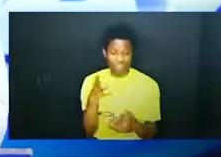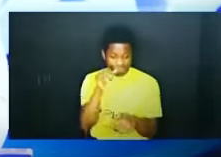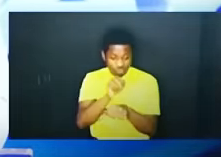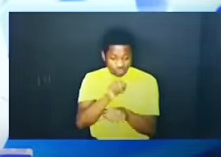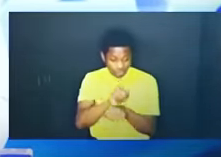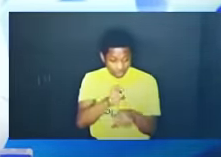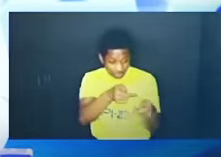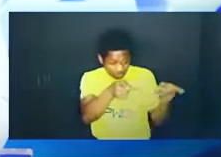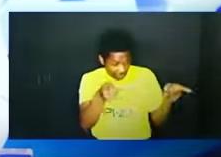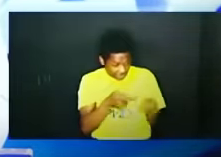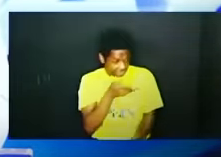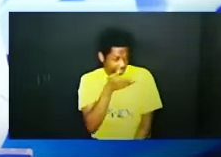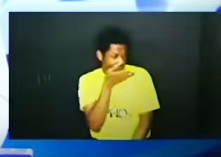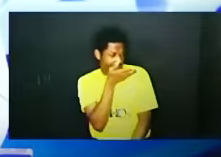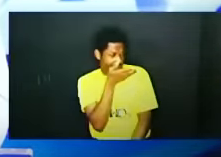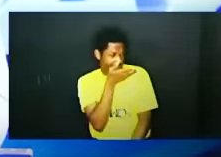workplace